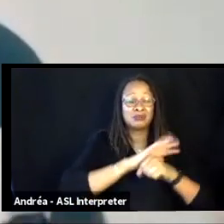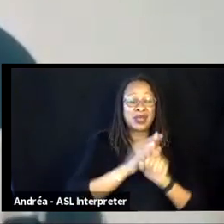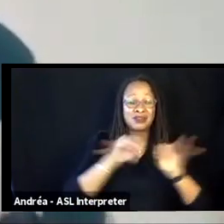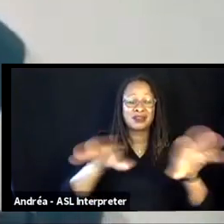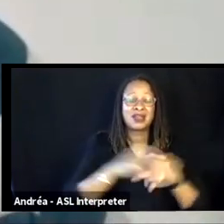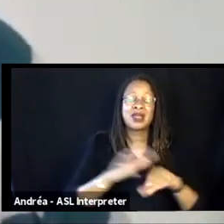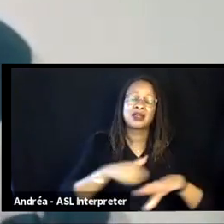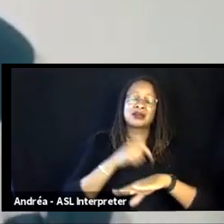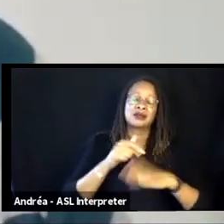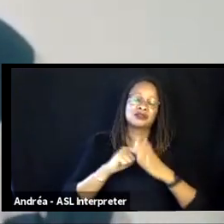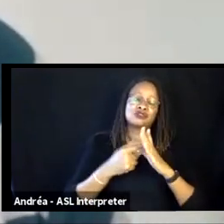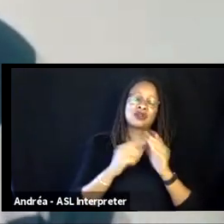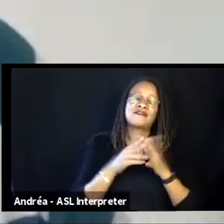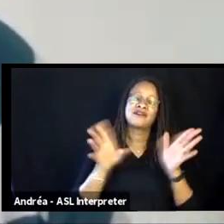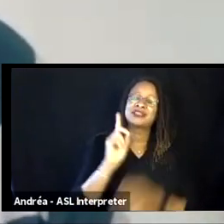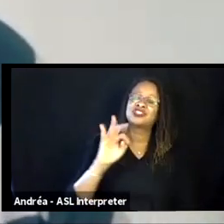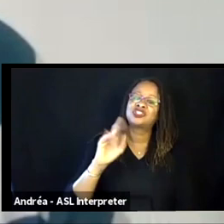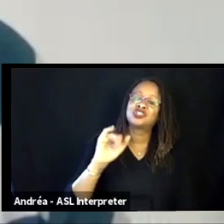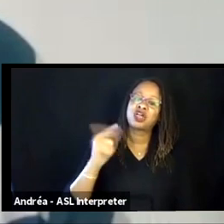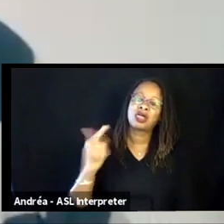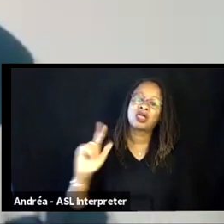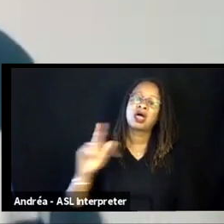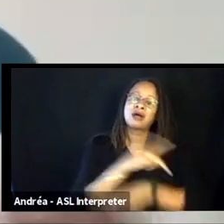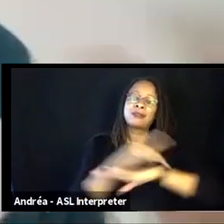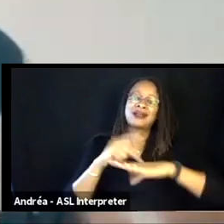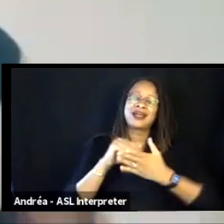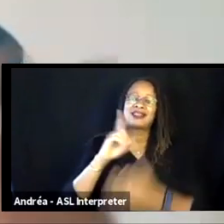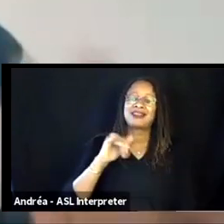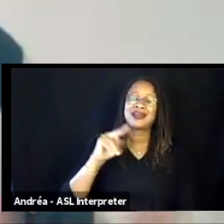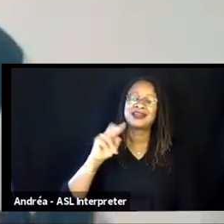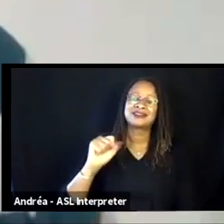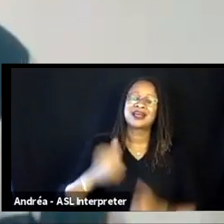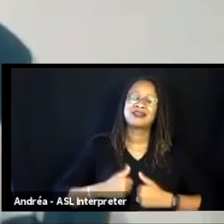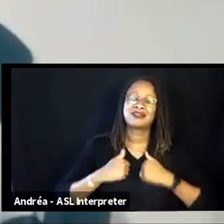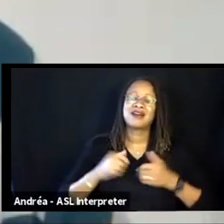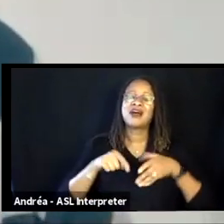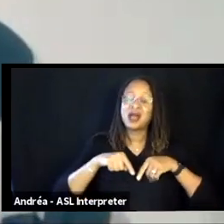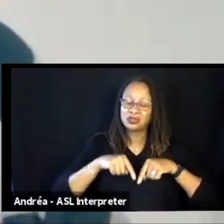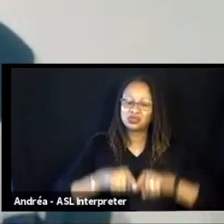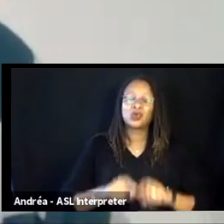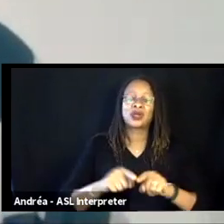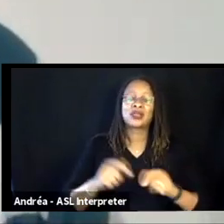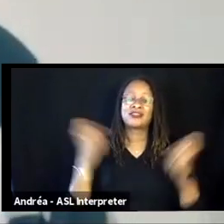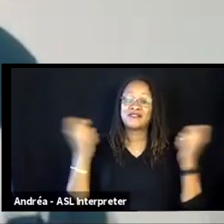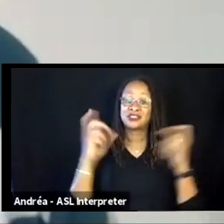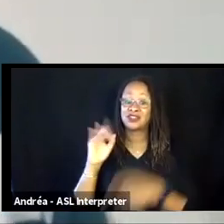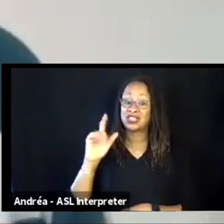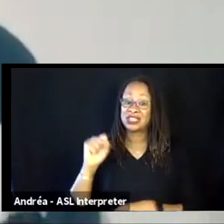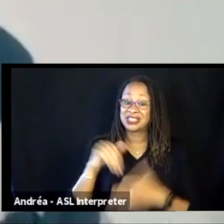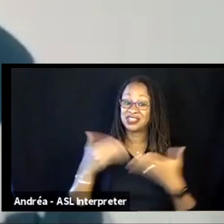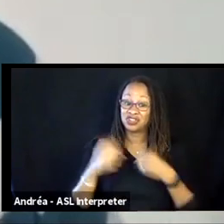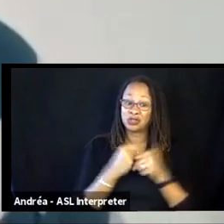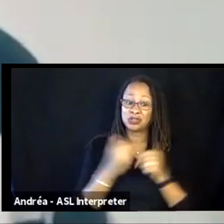an enormously successful digital platform, Lions Live, and we actually launched it during the festival dates this year, and it's open to